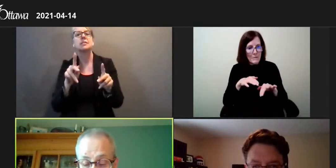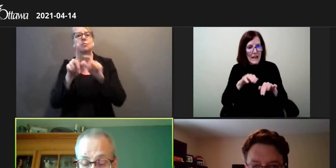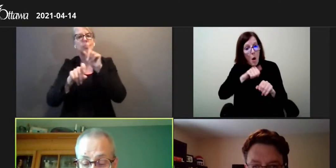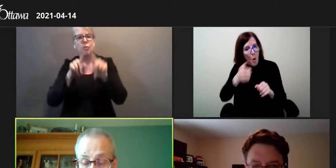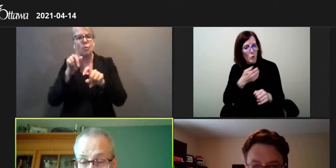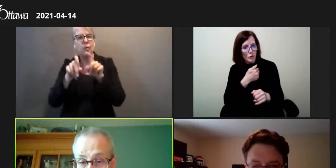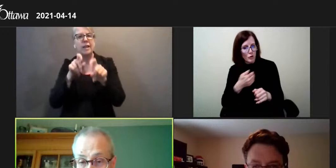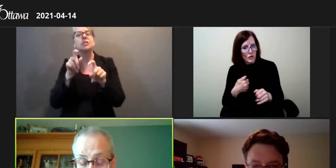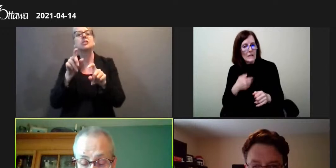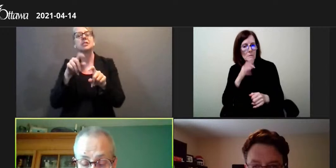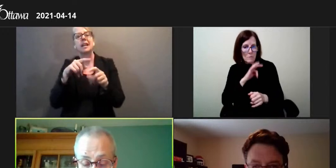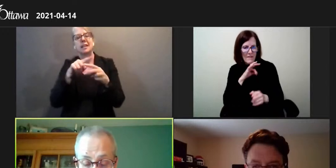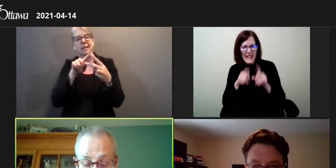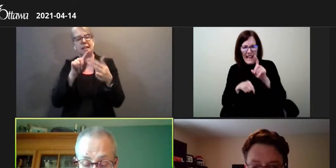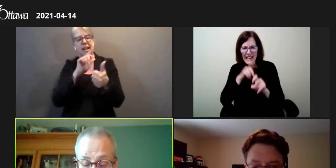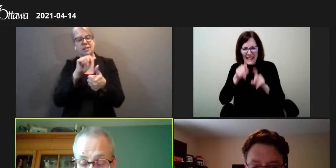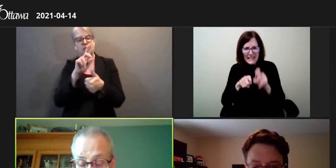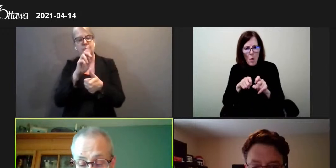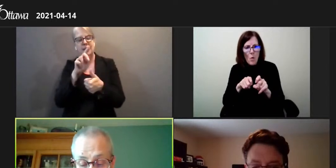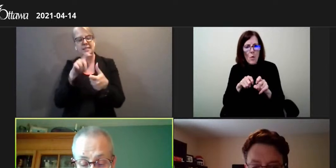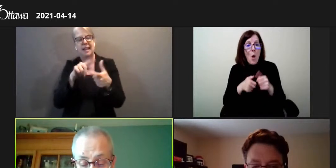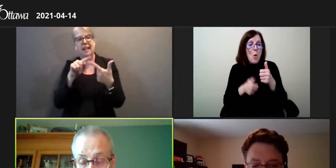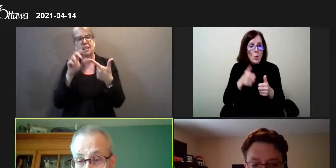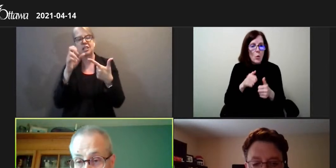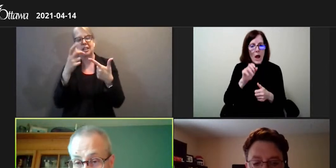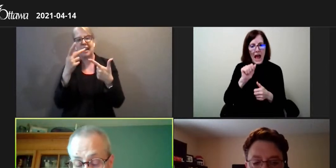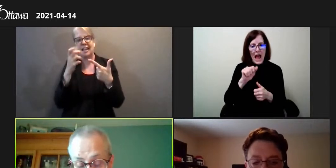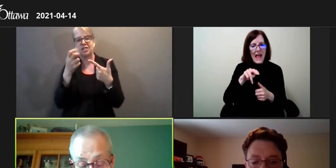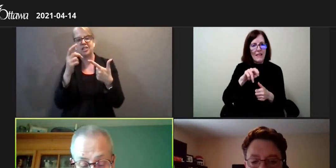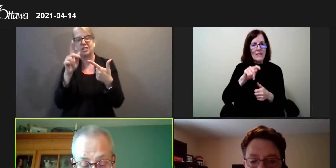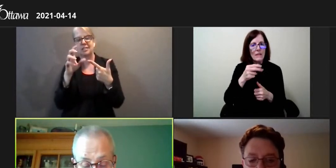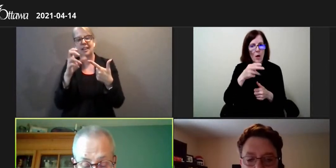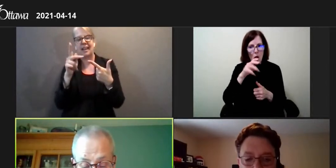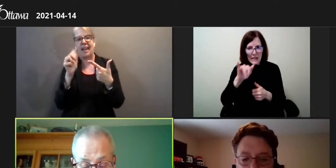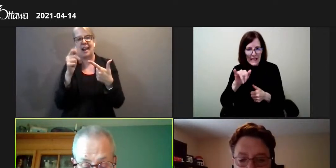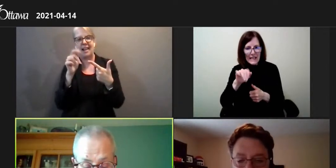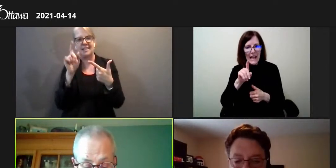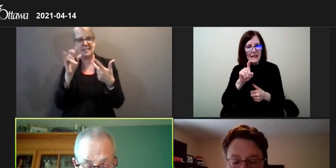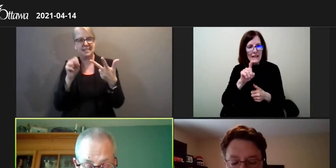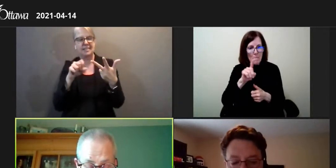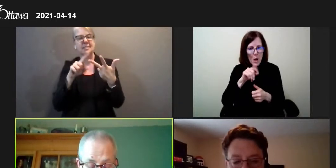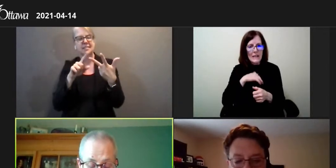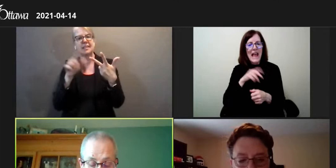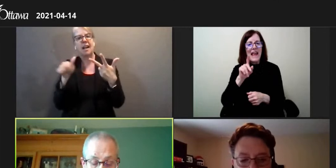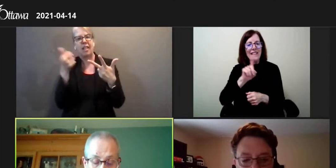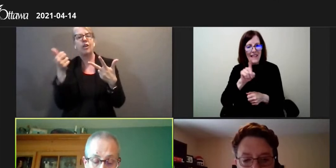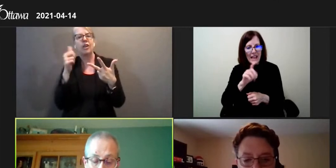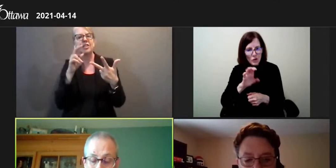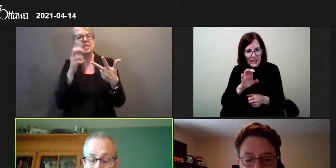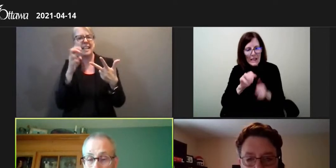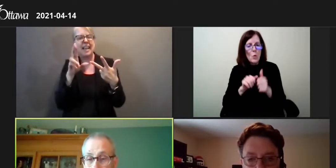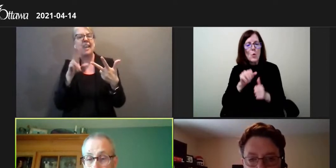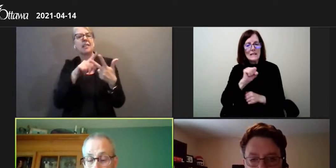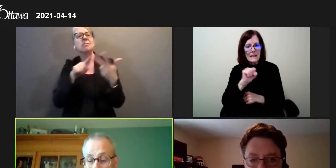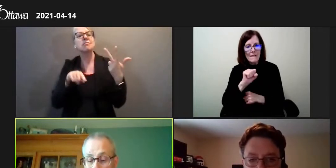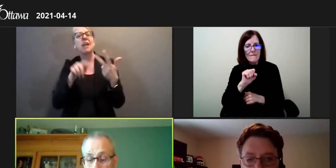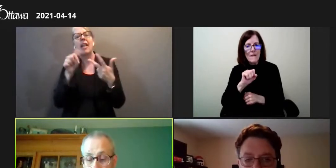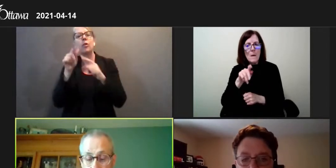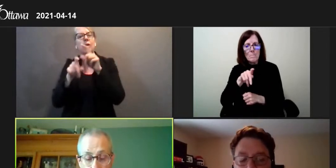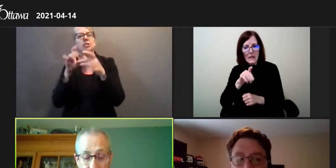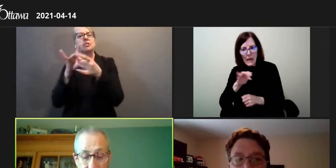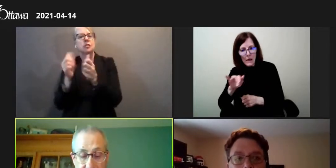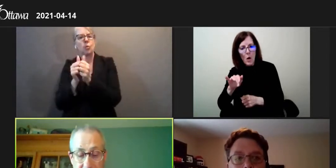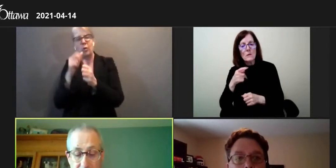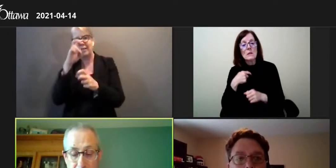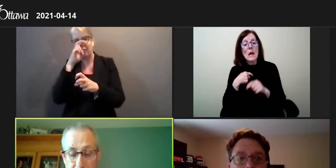DeMonte, Dan Chenier, and Steve Kanalakis regarding other issues such as enforcement. Following the conclusion of